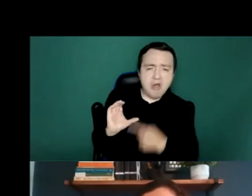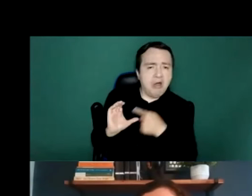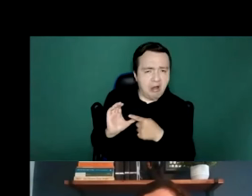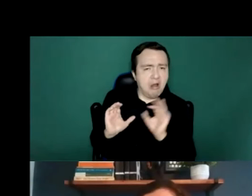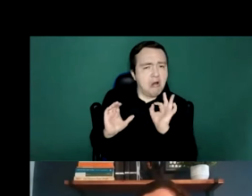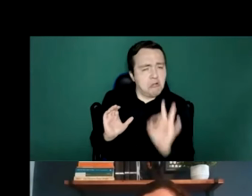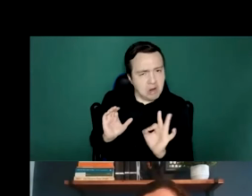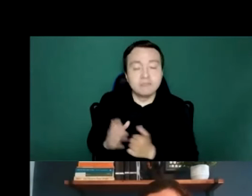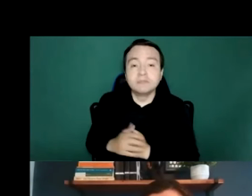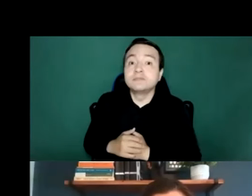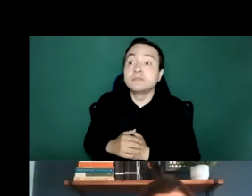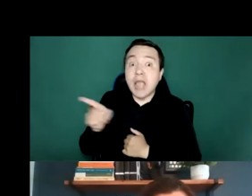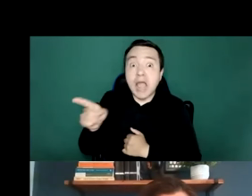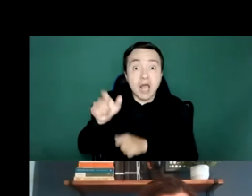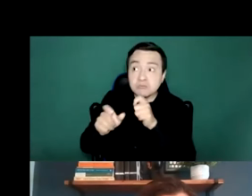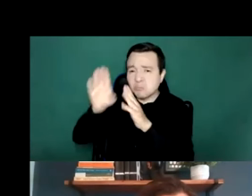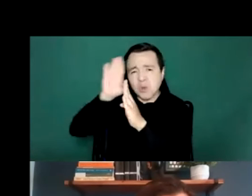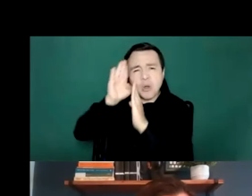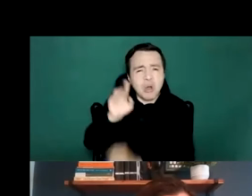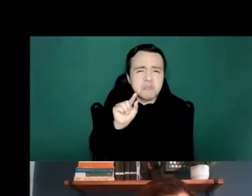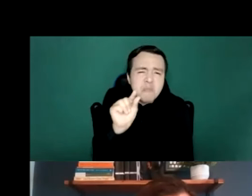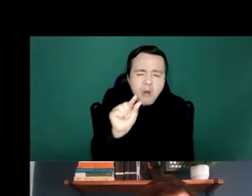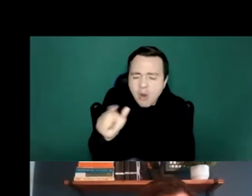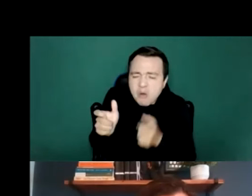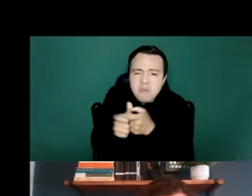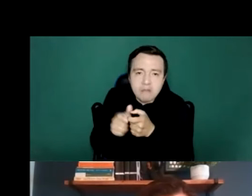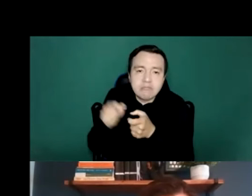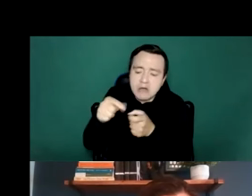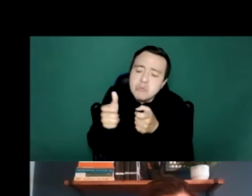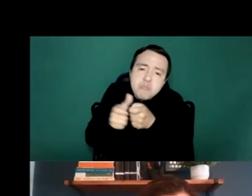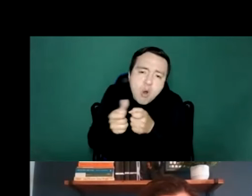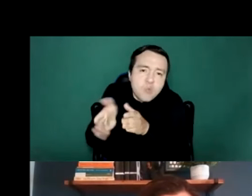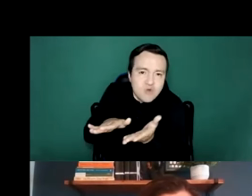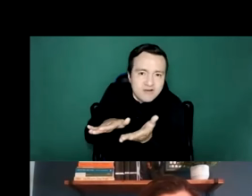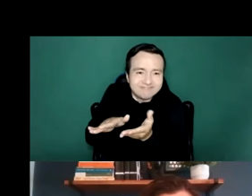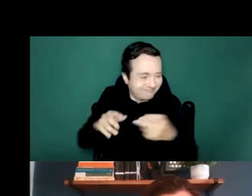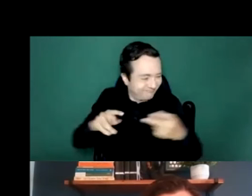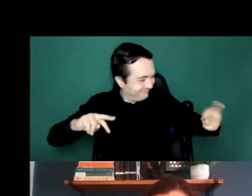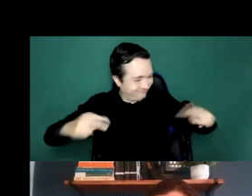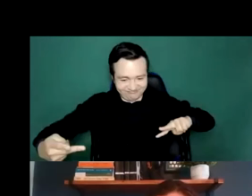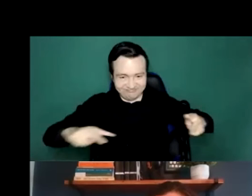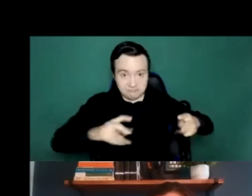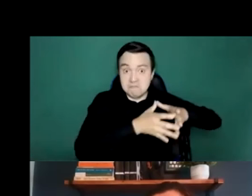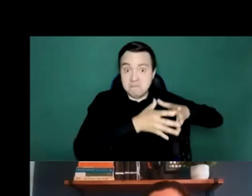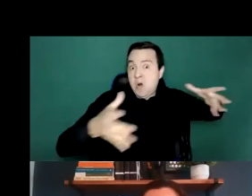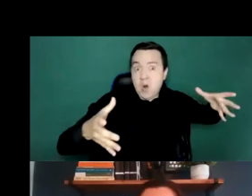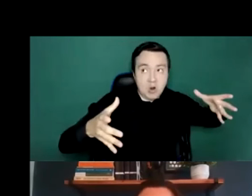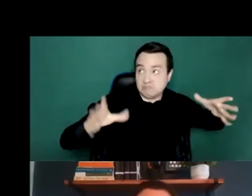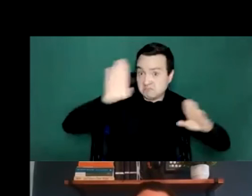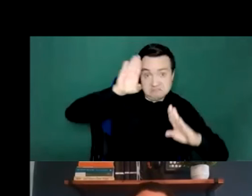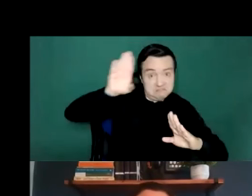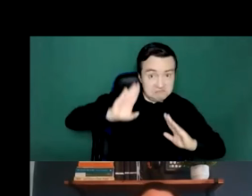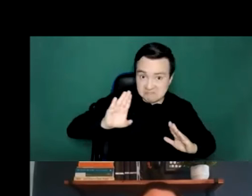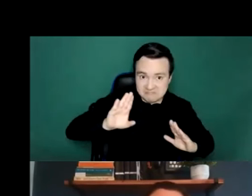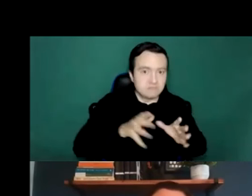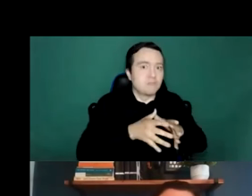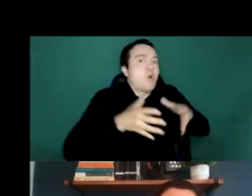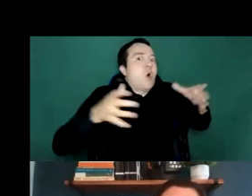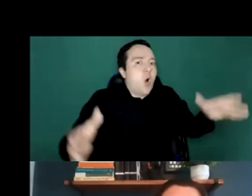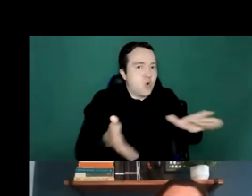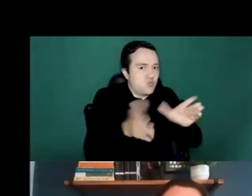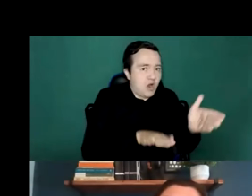percentage of the population that does not seek for health is very low, and so is the avoidable mortality rate, which tells us several things. For